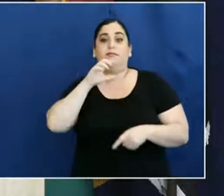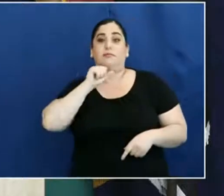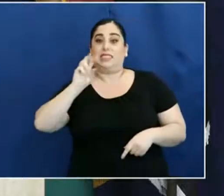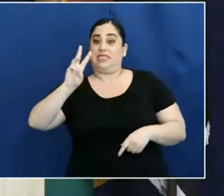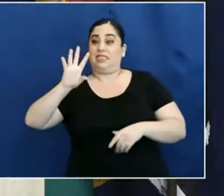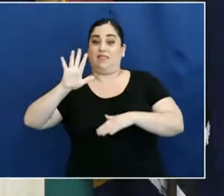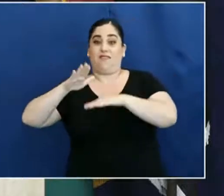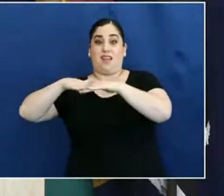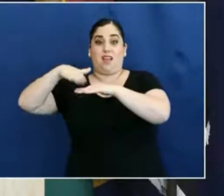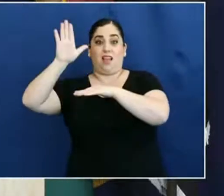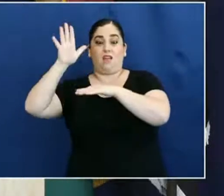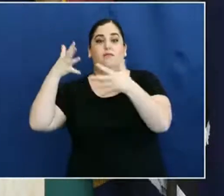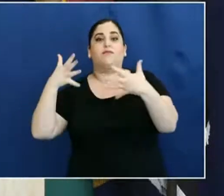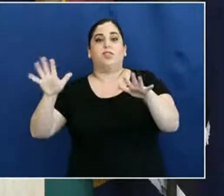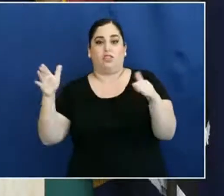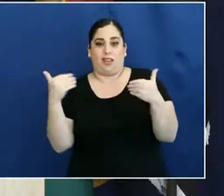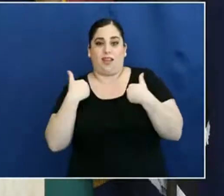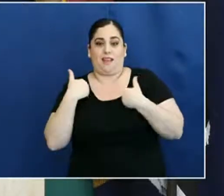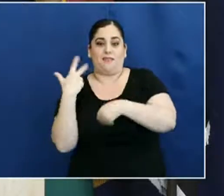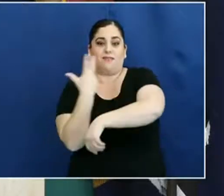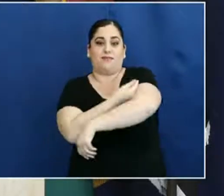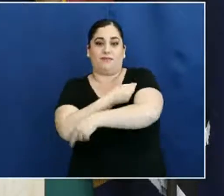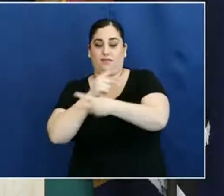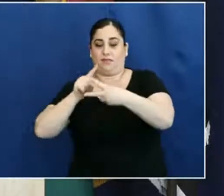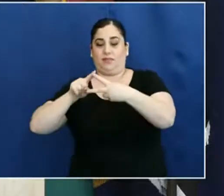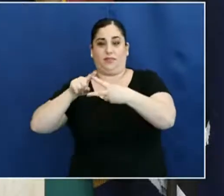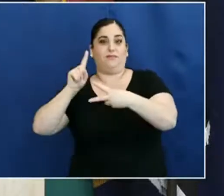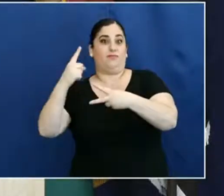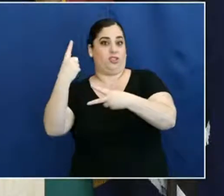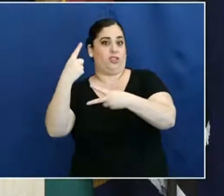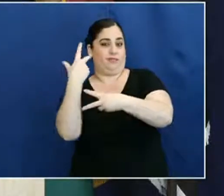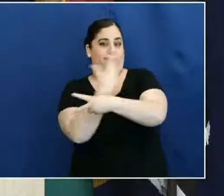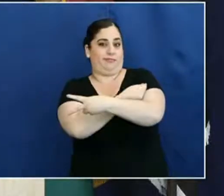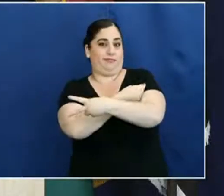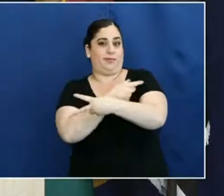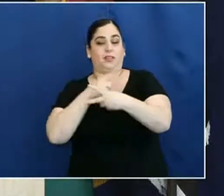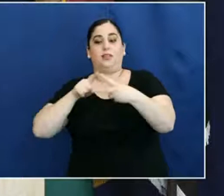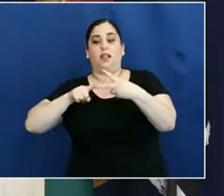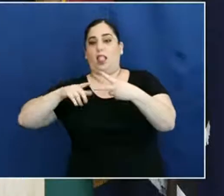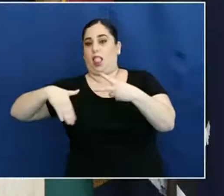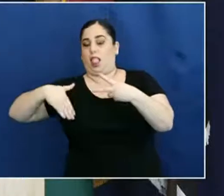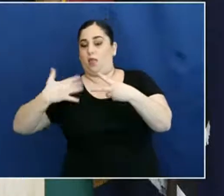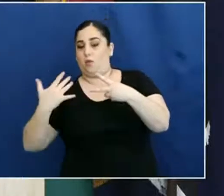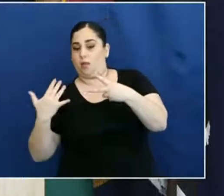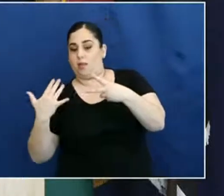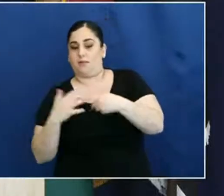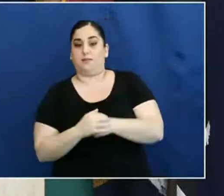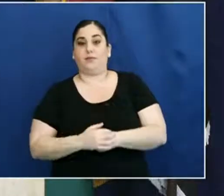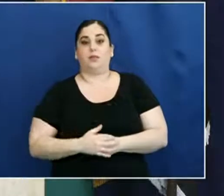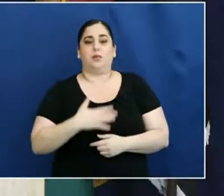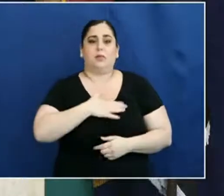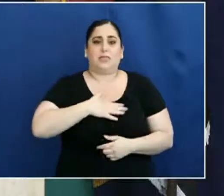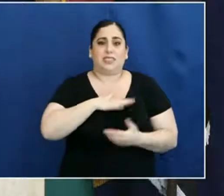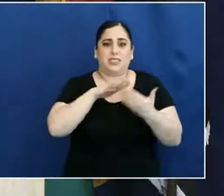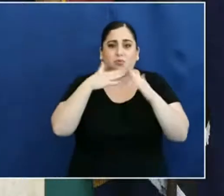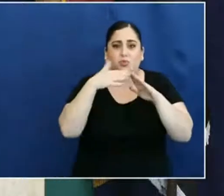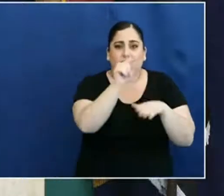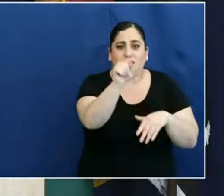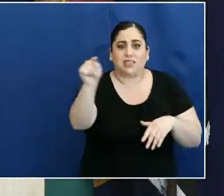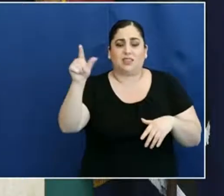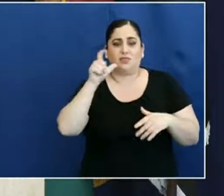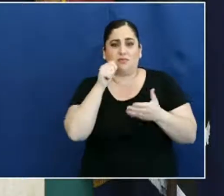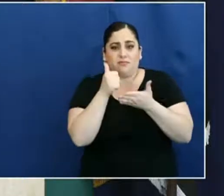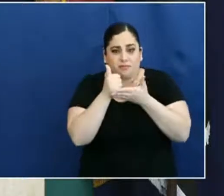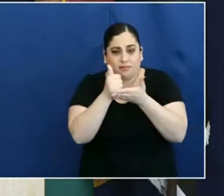vaccine. Now, with more eligible groups, we continue to ask for the community's help to get everyone vaccinated. Our cases in San